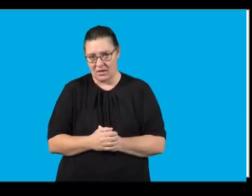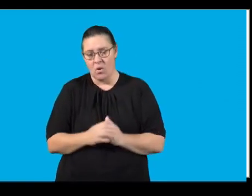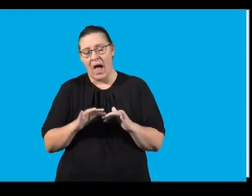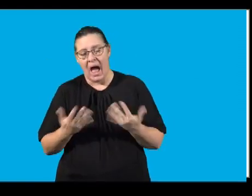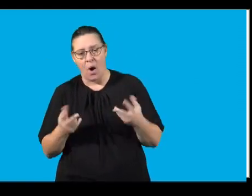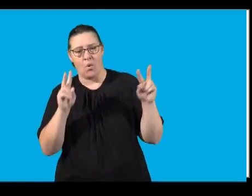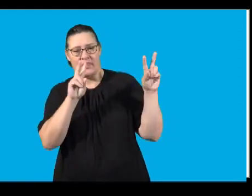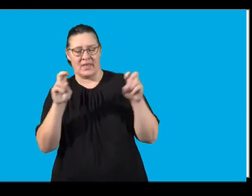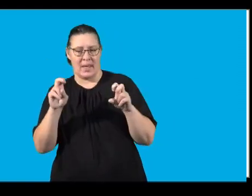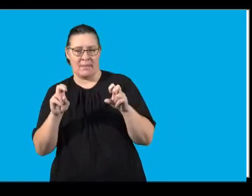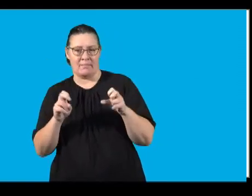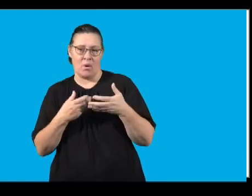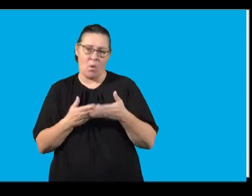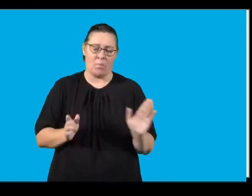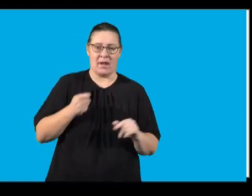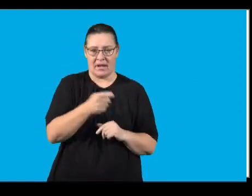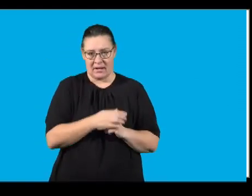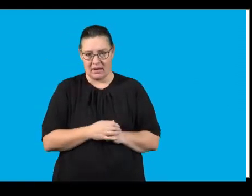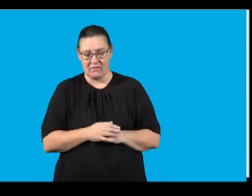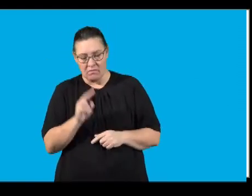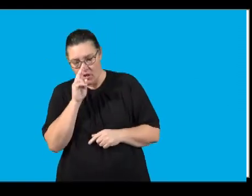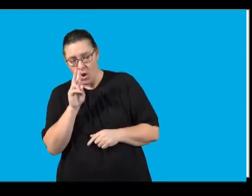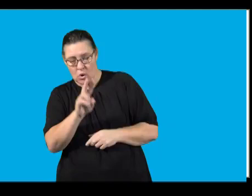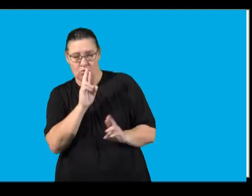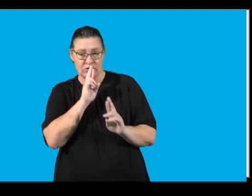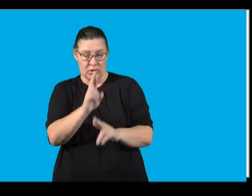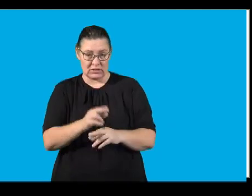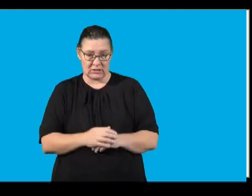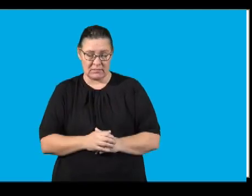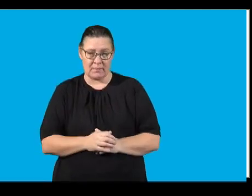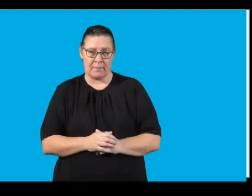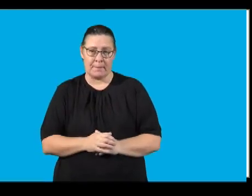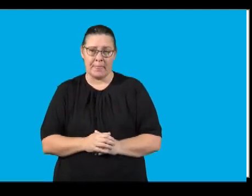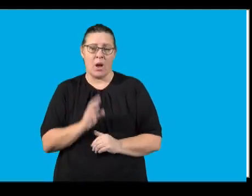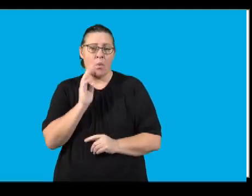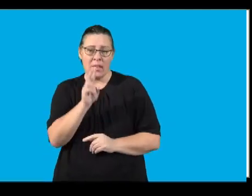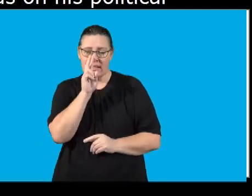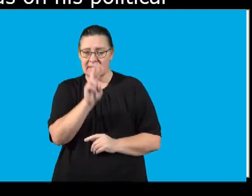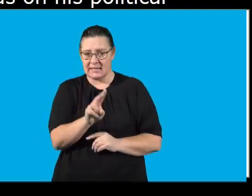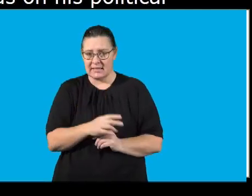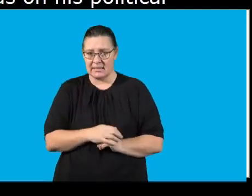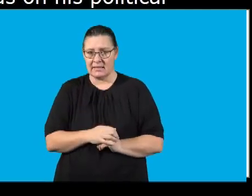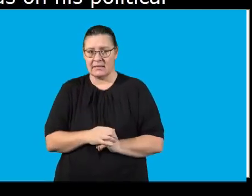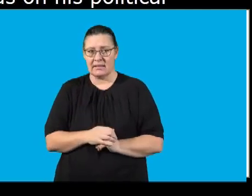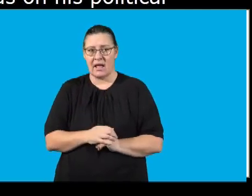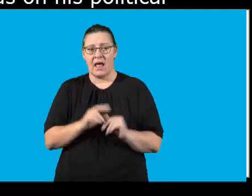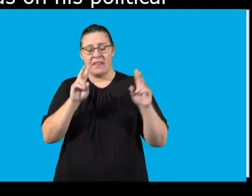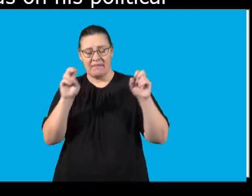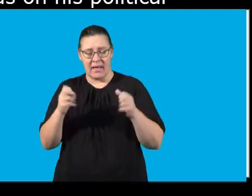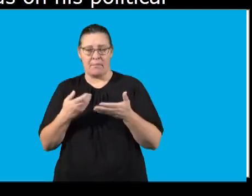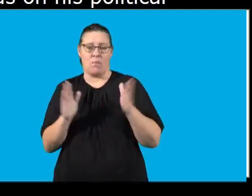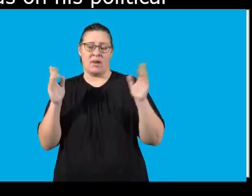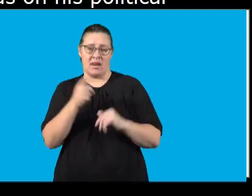or how this theme unfolds. So when you're looking at your response, you're going to see how the